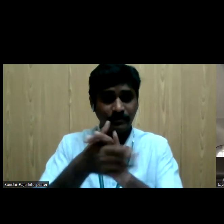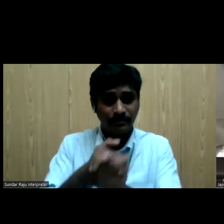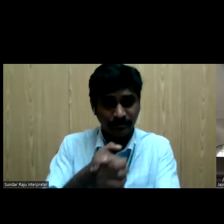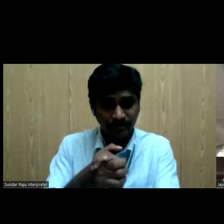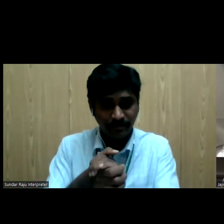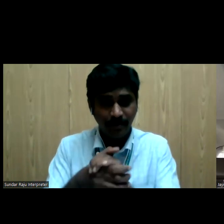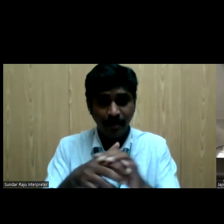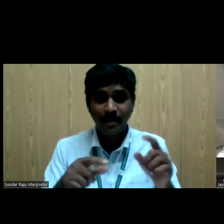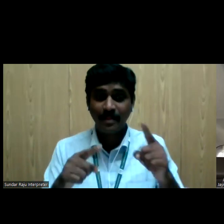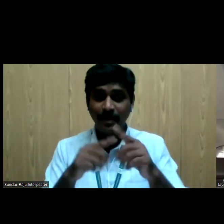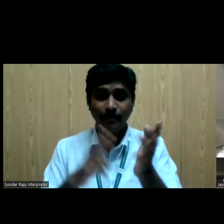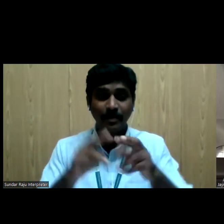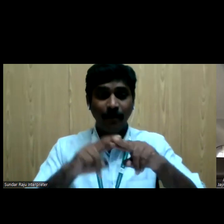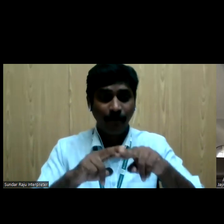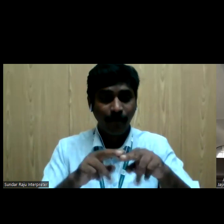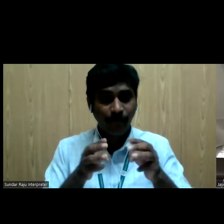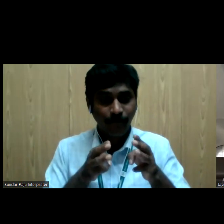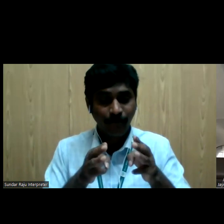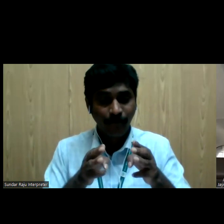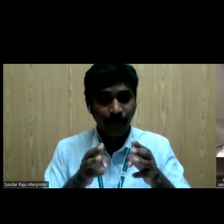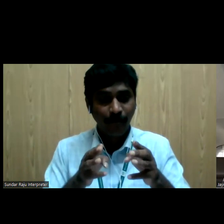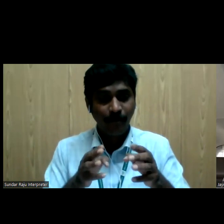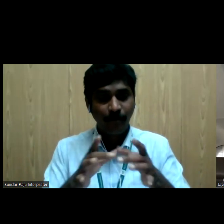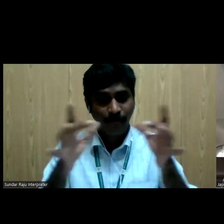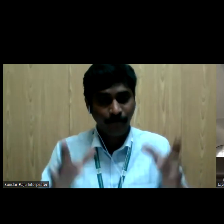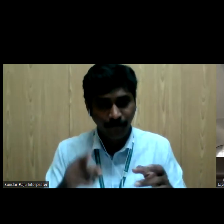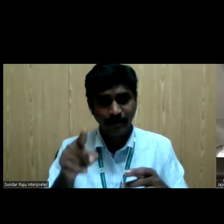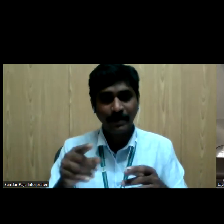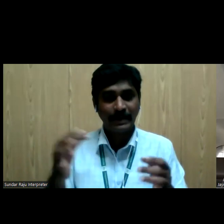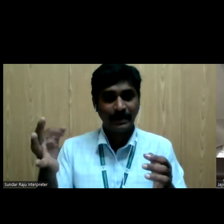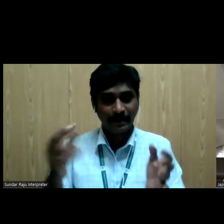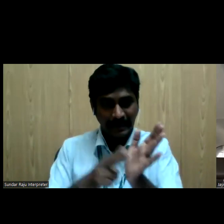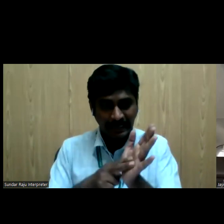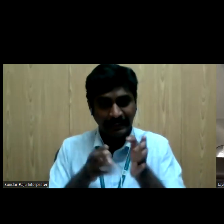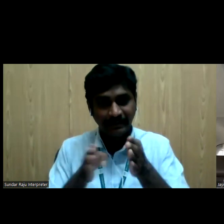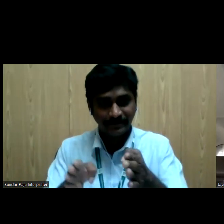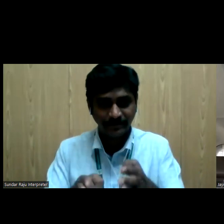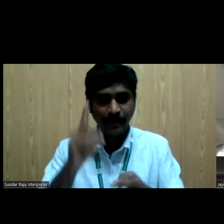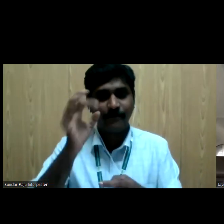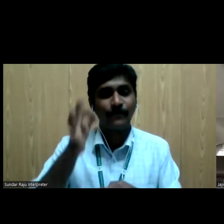Foundation and Nayi Disha, and all the best for all your future endeavors. Thank you very much.